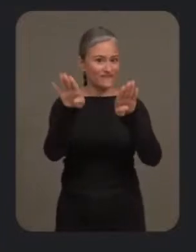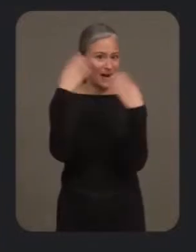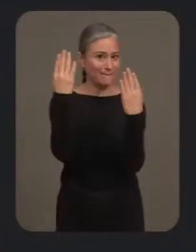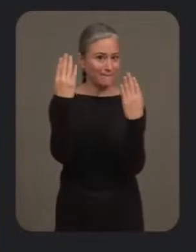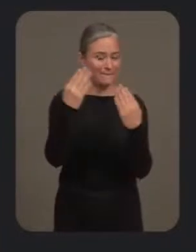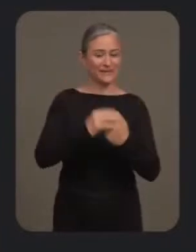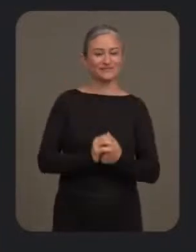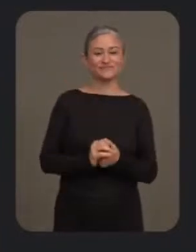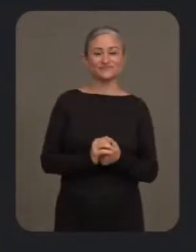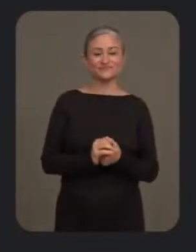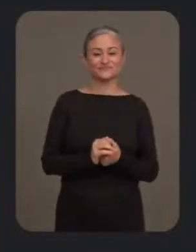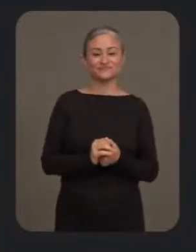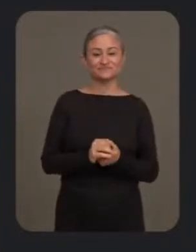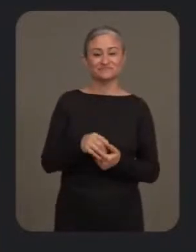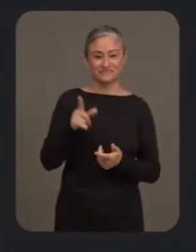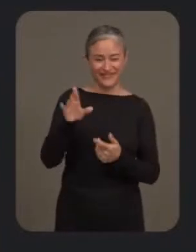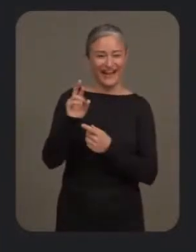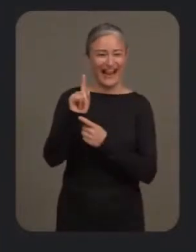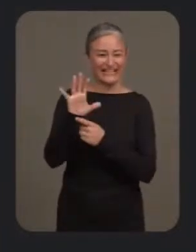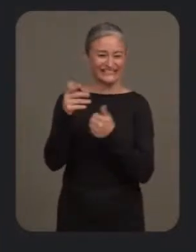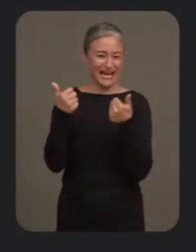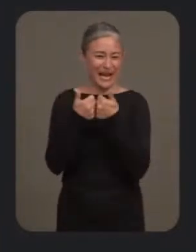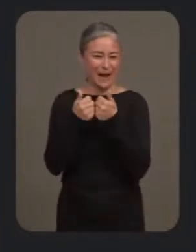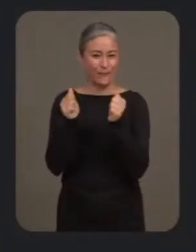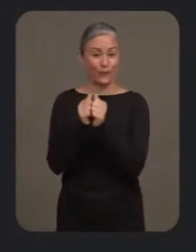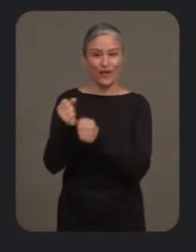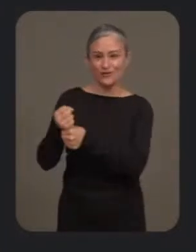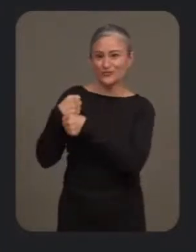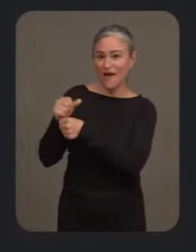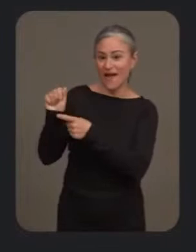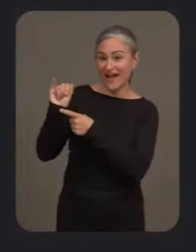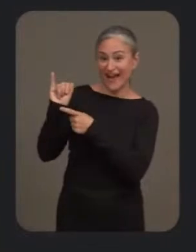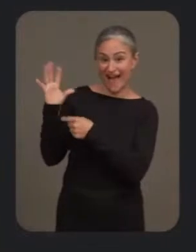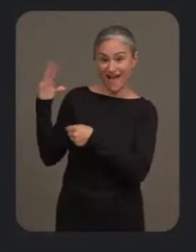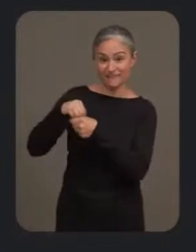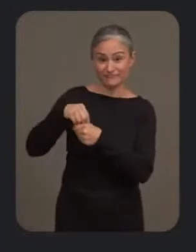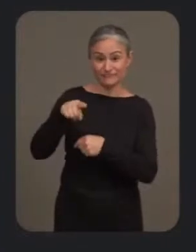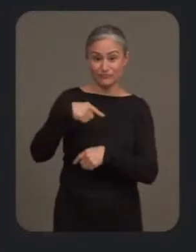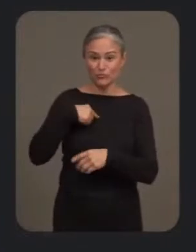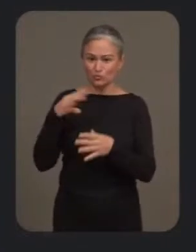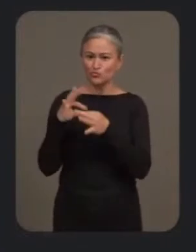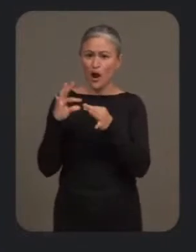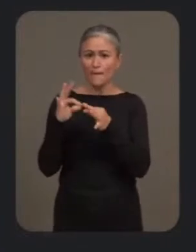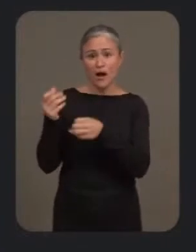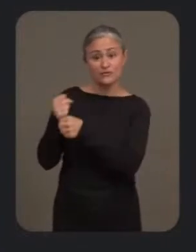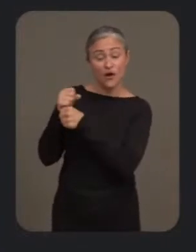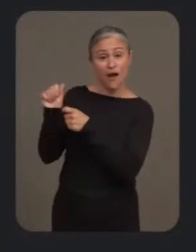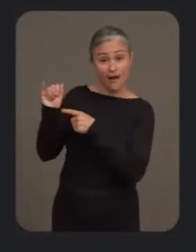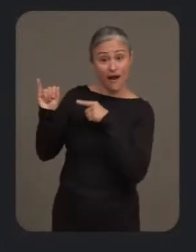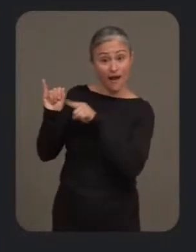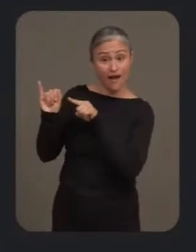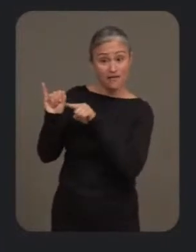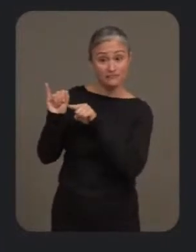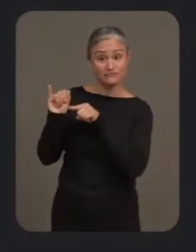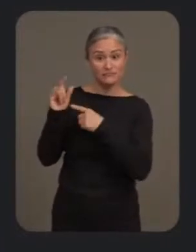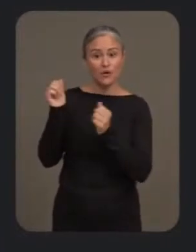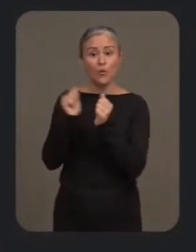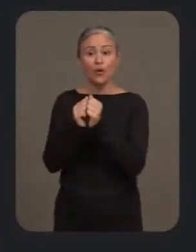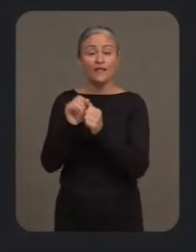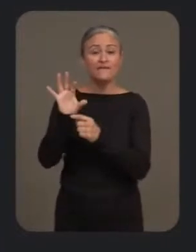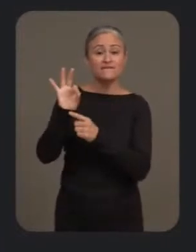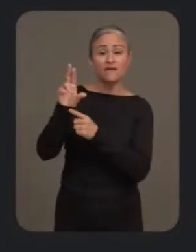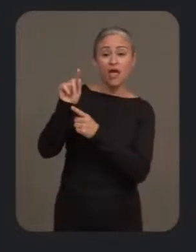twist. We released the game yesterday to show you what's possible with generative AI and other Google tools like Flutter, Firebase, and Google